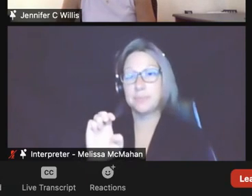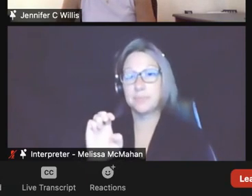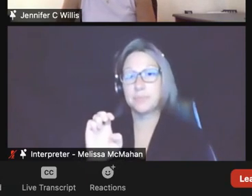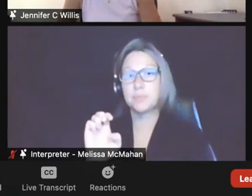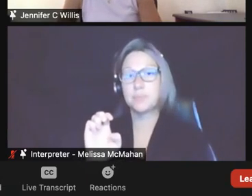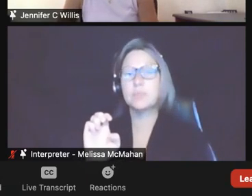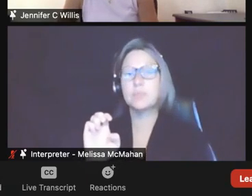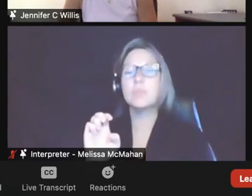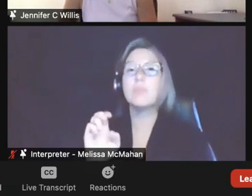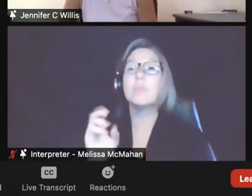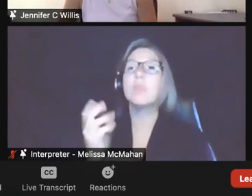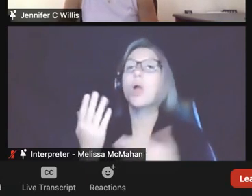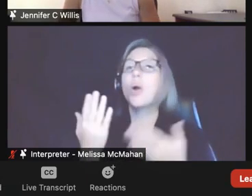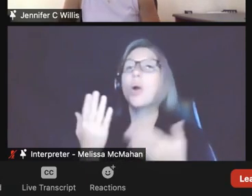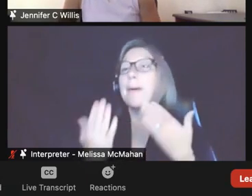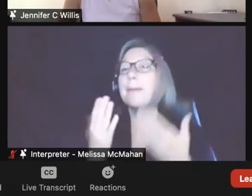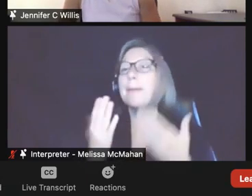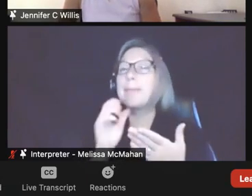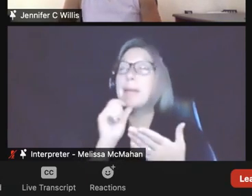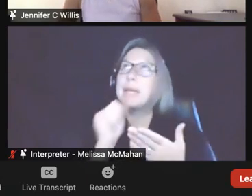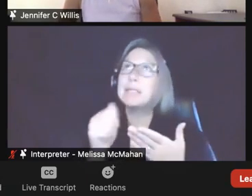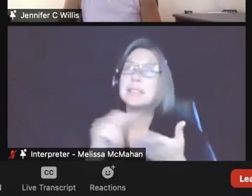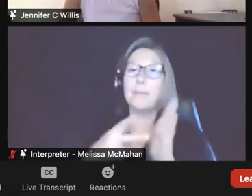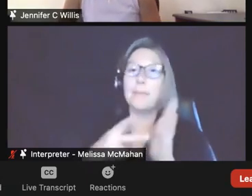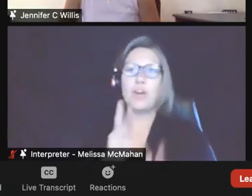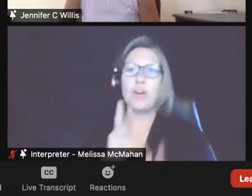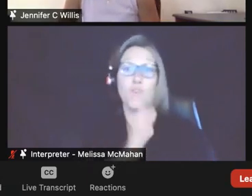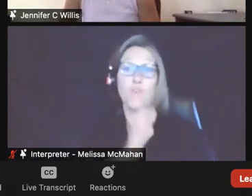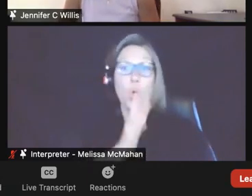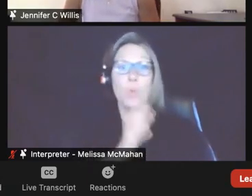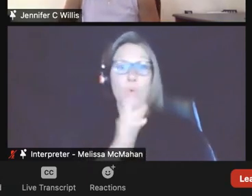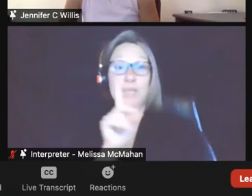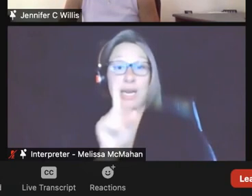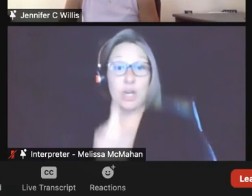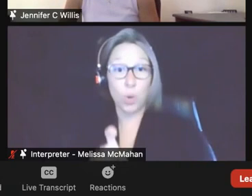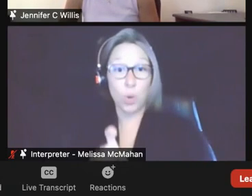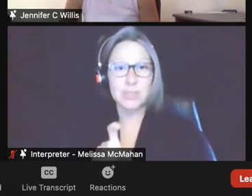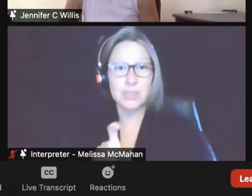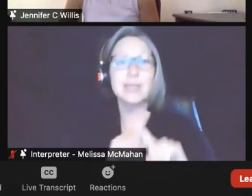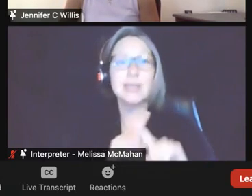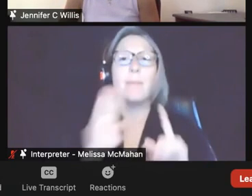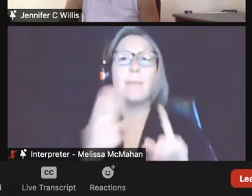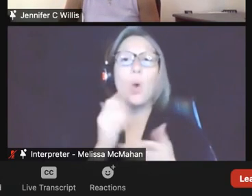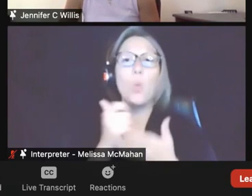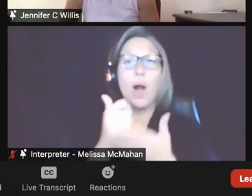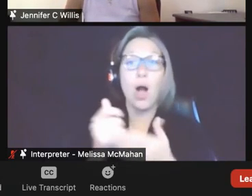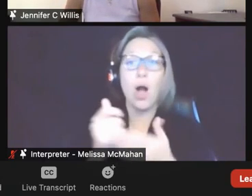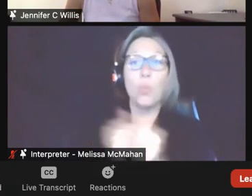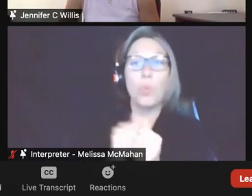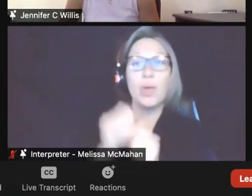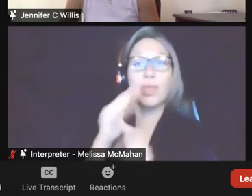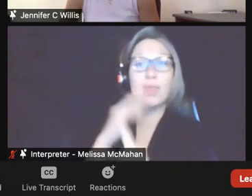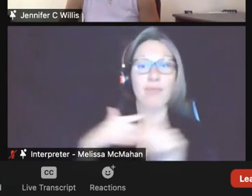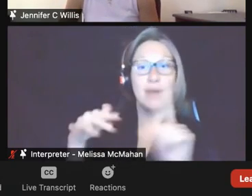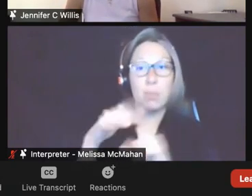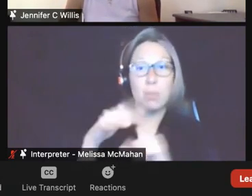So that may not constitute a formal diagnosis, but it may help with making adaptations, environmental adaptations.